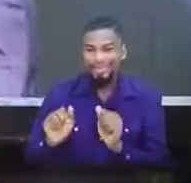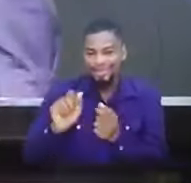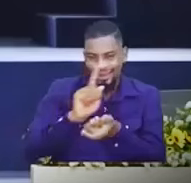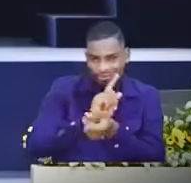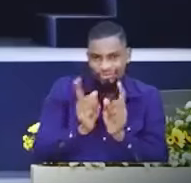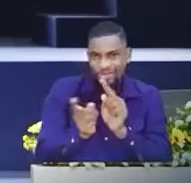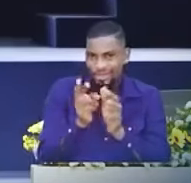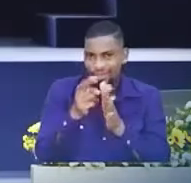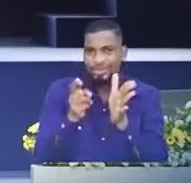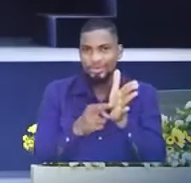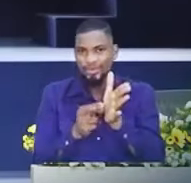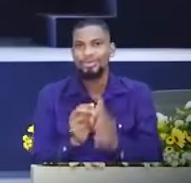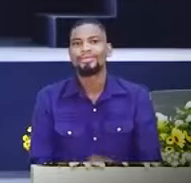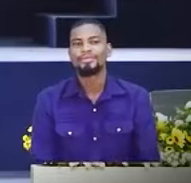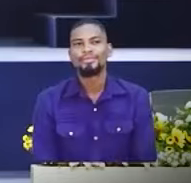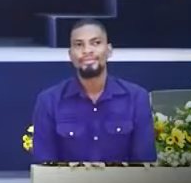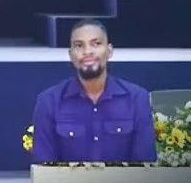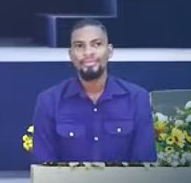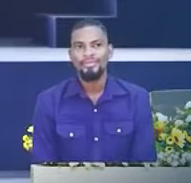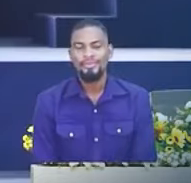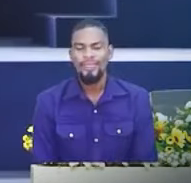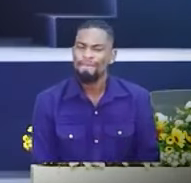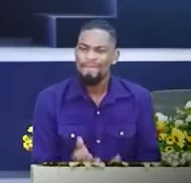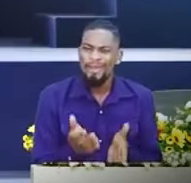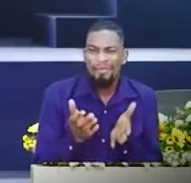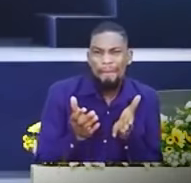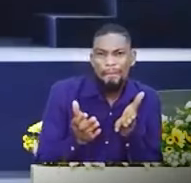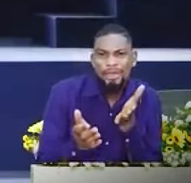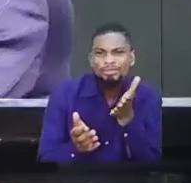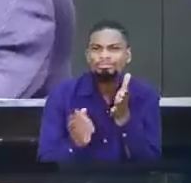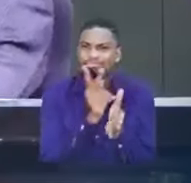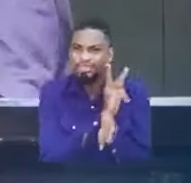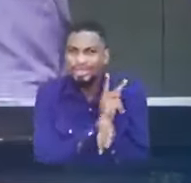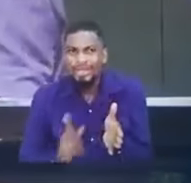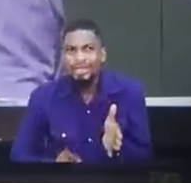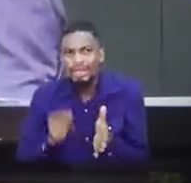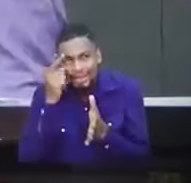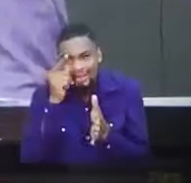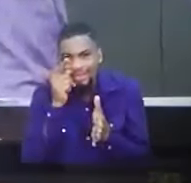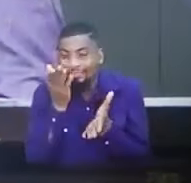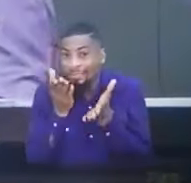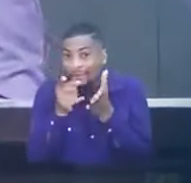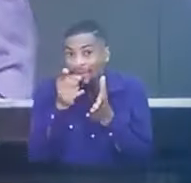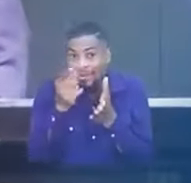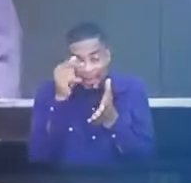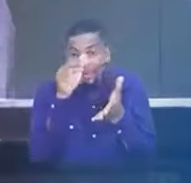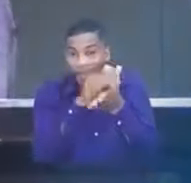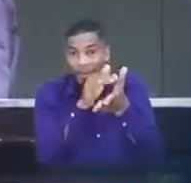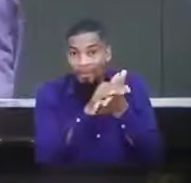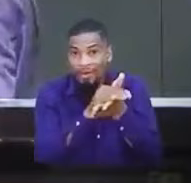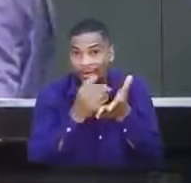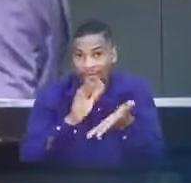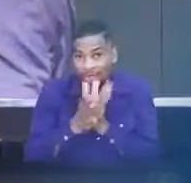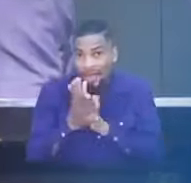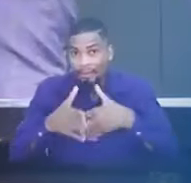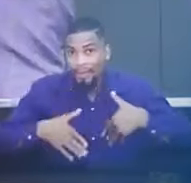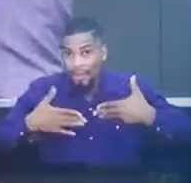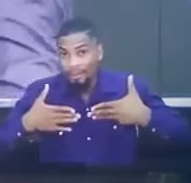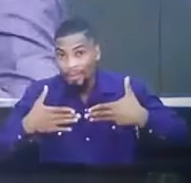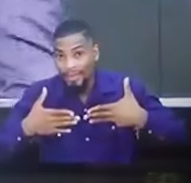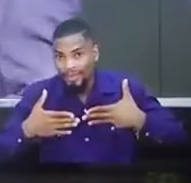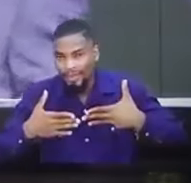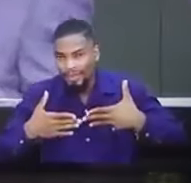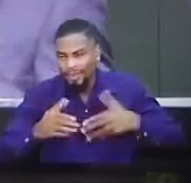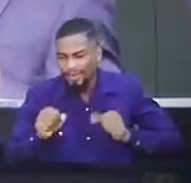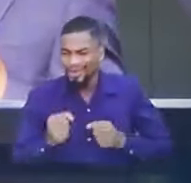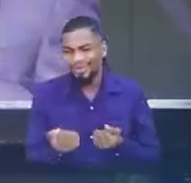the king feels that by me marrying you will make you happy, you speak to the king. He